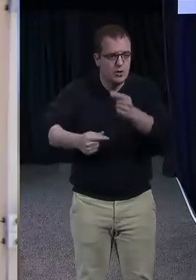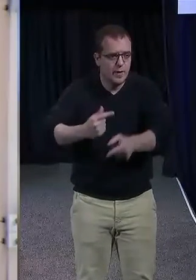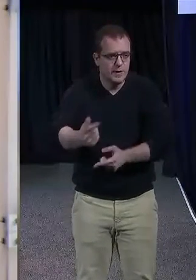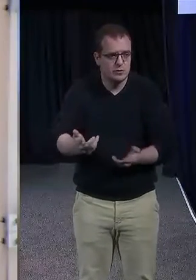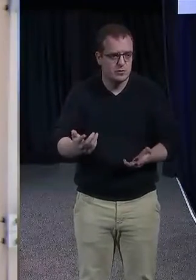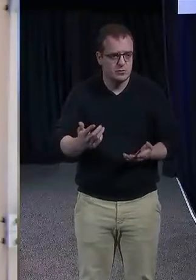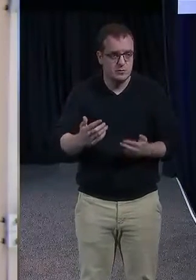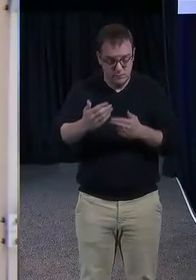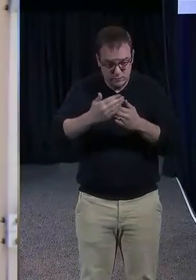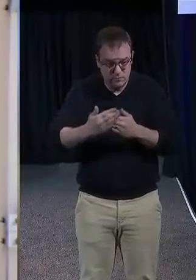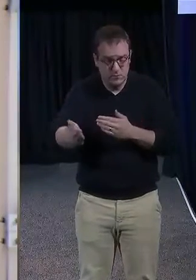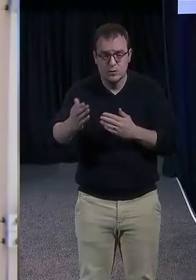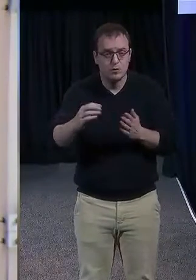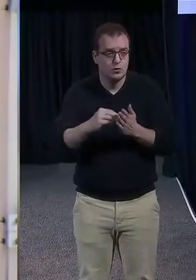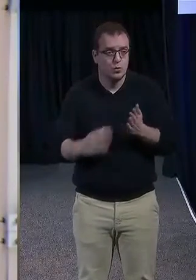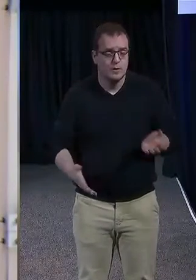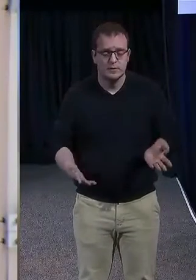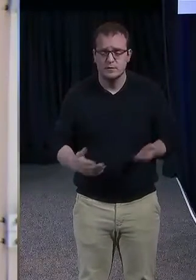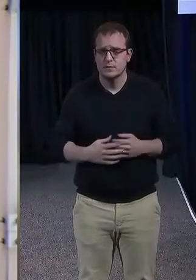of students.